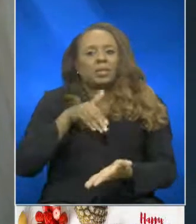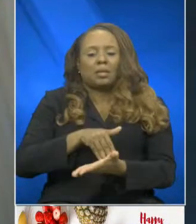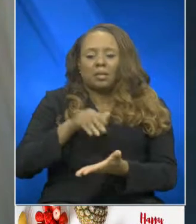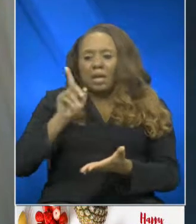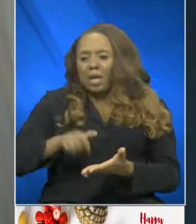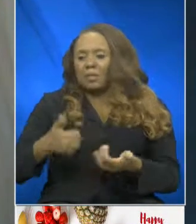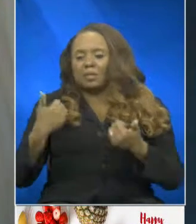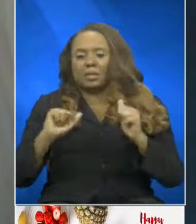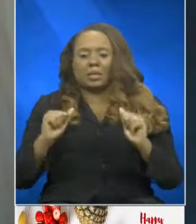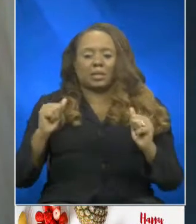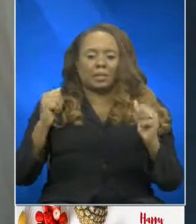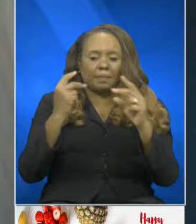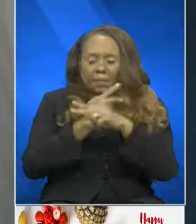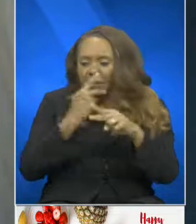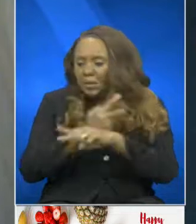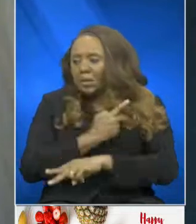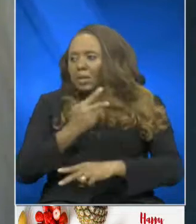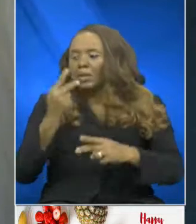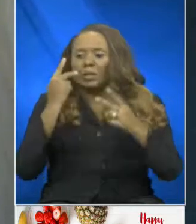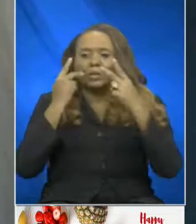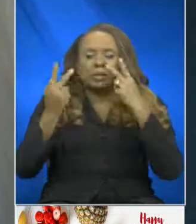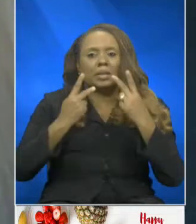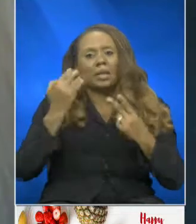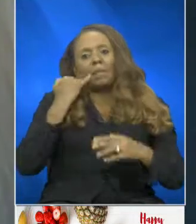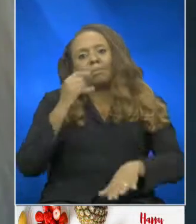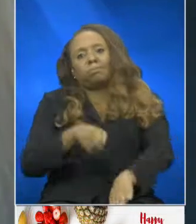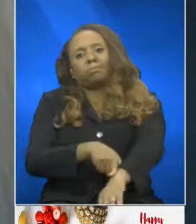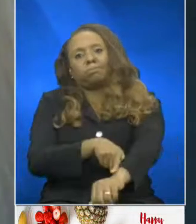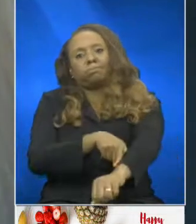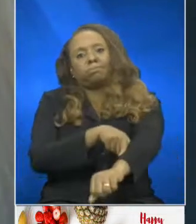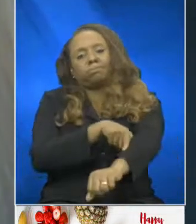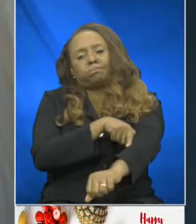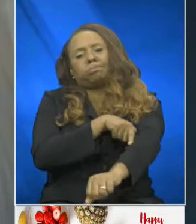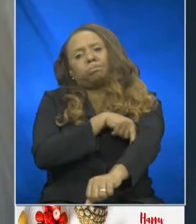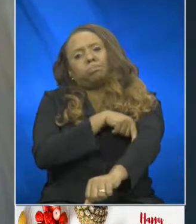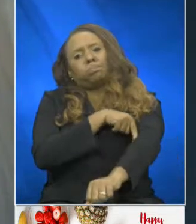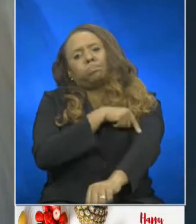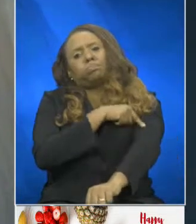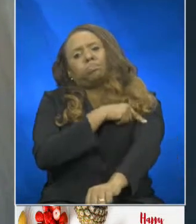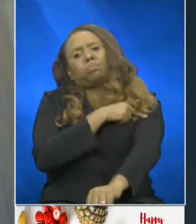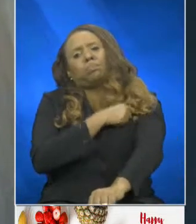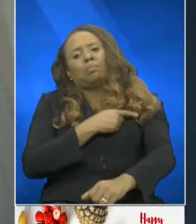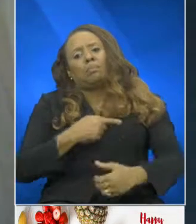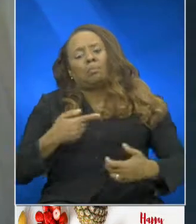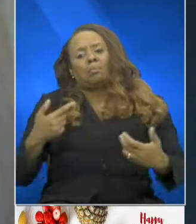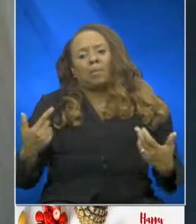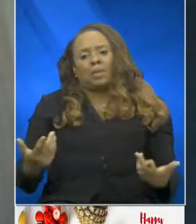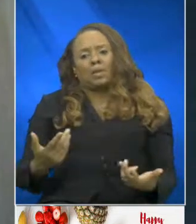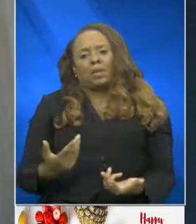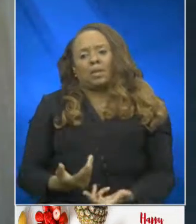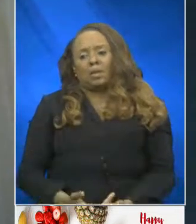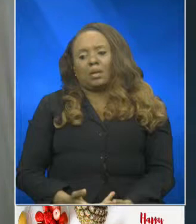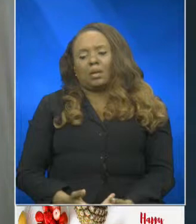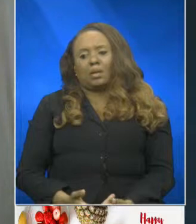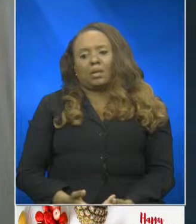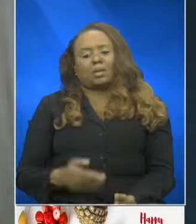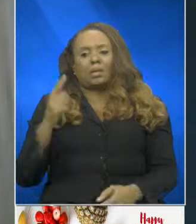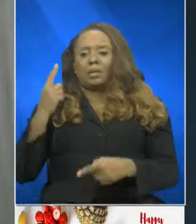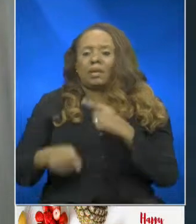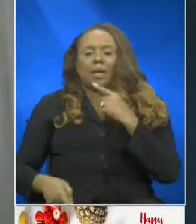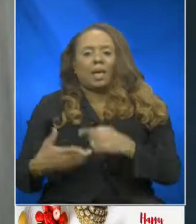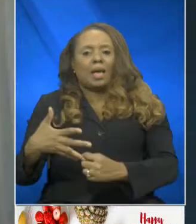sometimes because of you've taken too long, you do not fit the criteria to get this clot thinning agent,